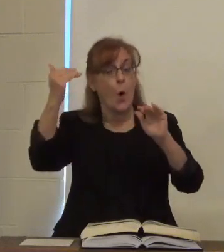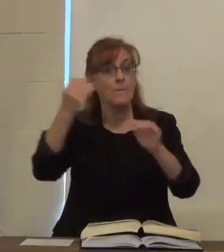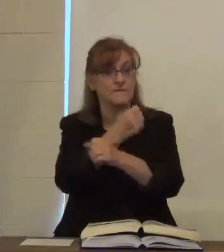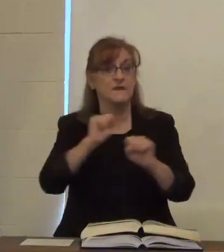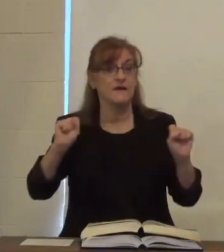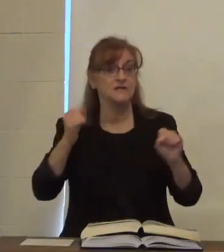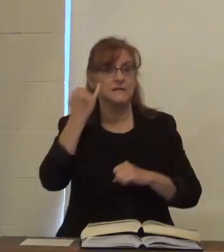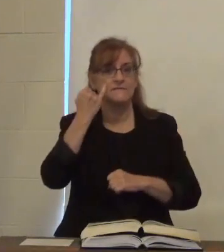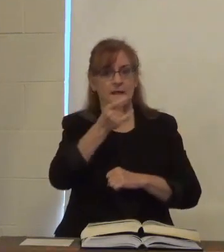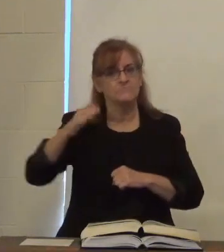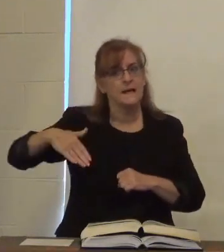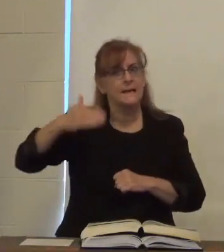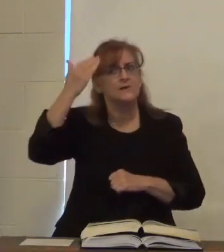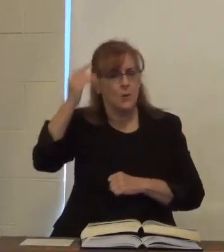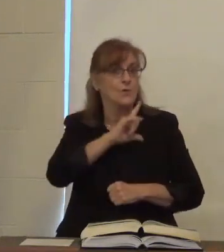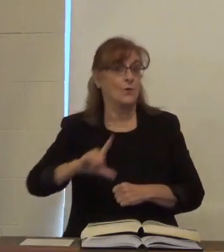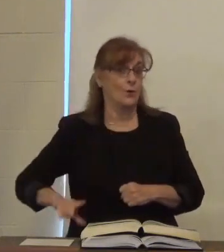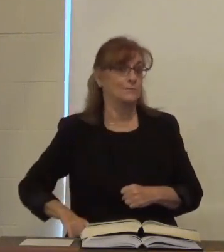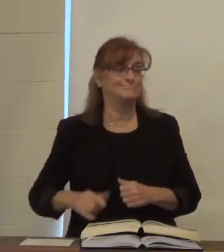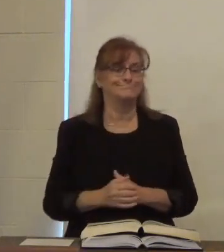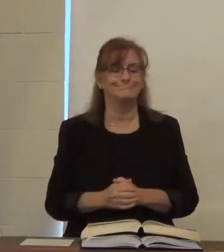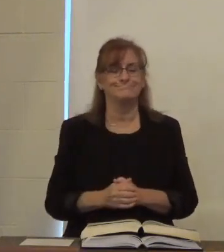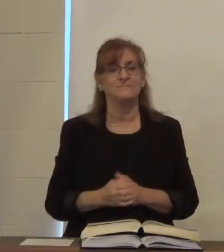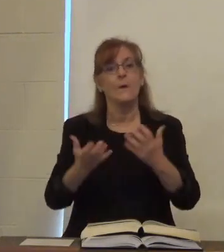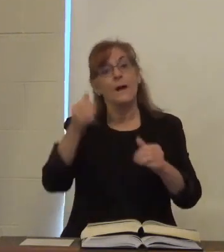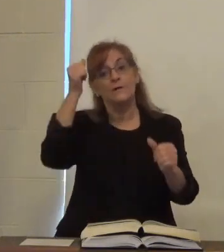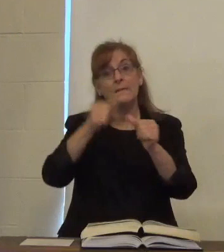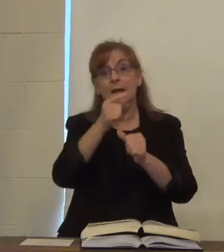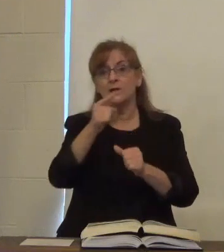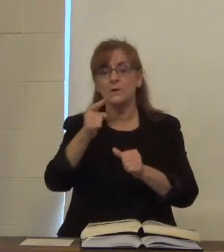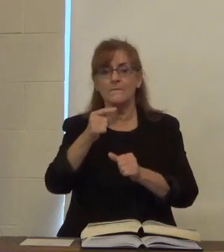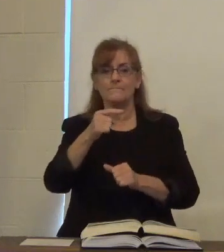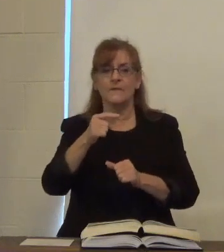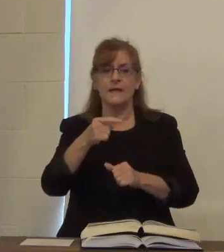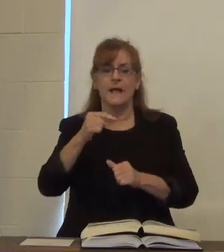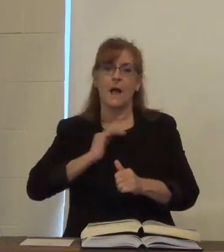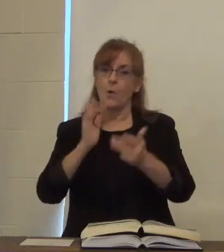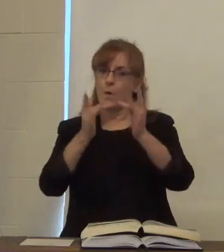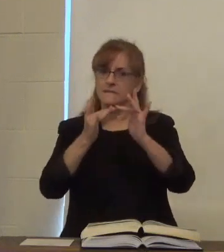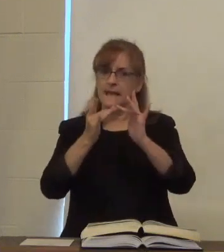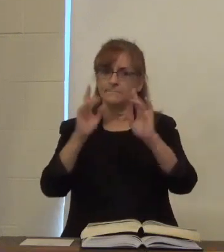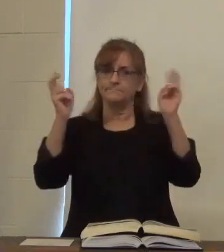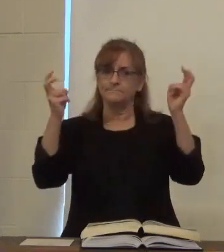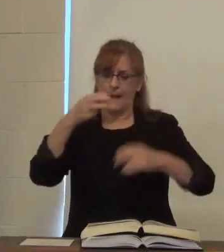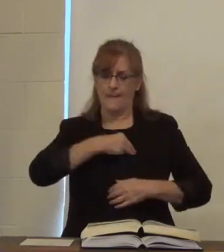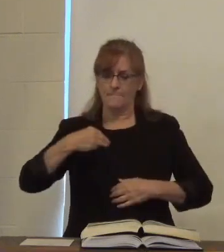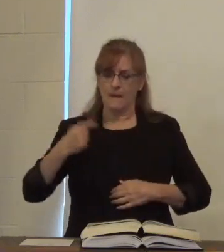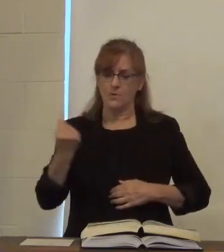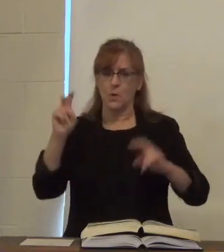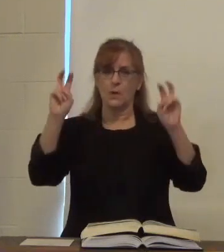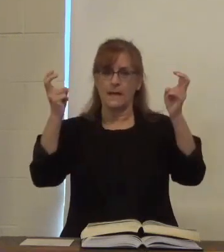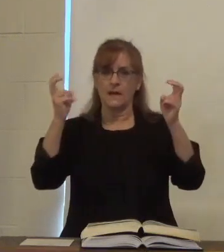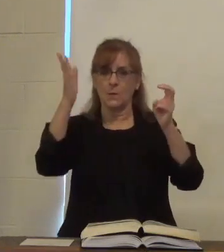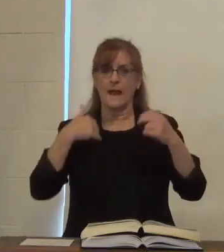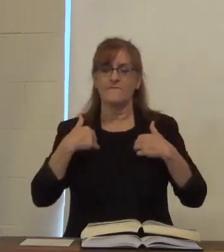salvation if they don't know Christ. I'd like to remind you of the members-only section on our website. You'll find some prayer requests on that